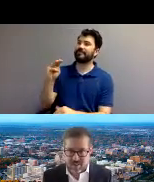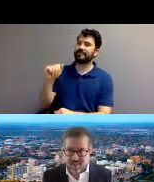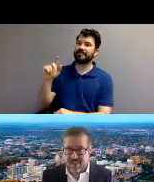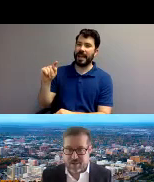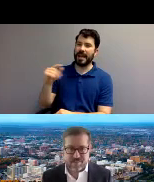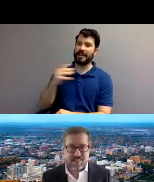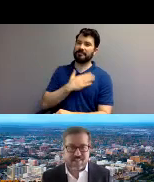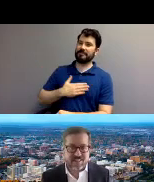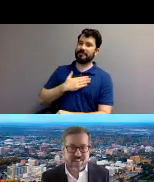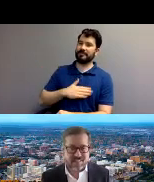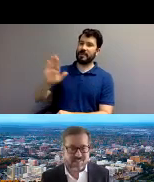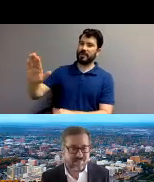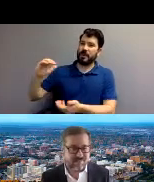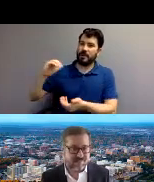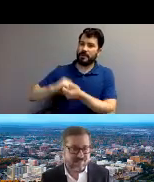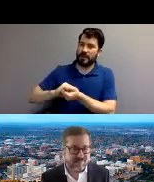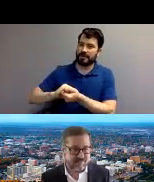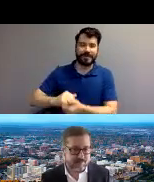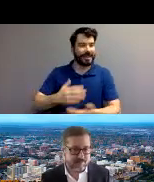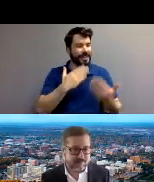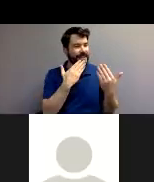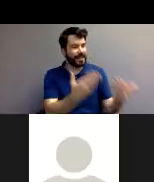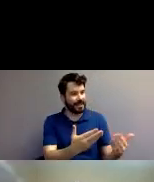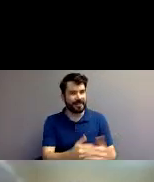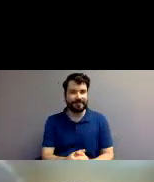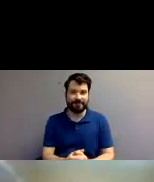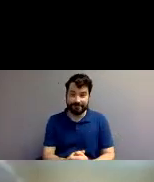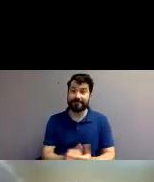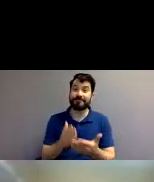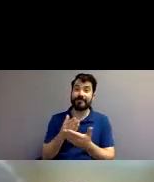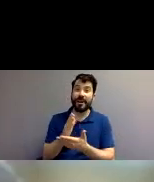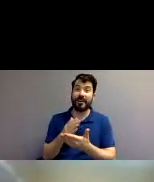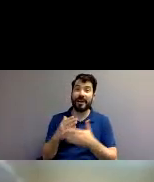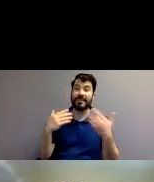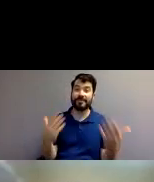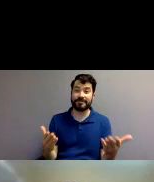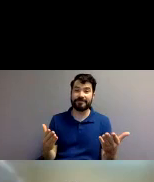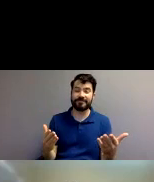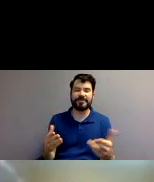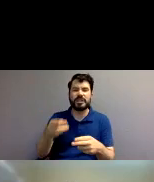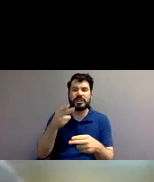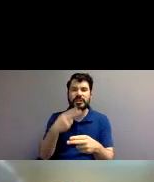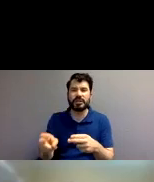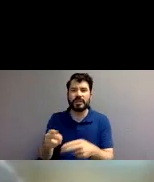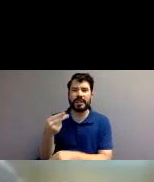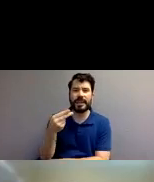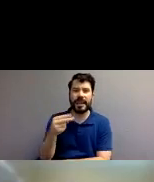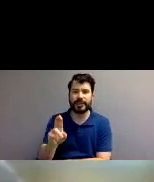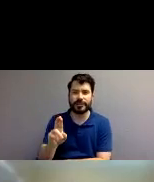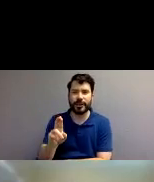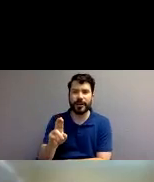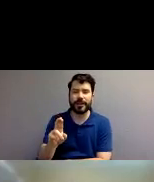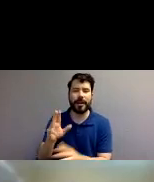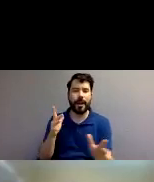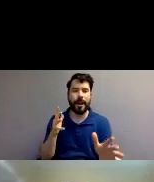Appreciate your partnership. Yep. Thanks, Dee. All right, I will go on and give a quick HR update on